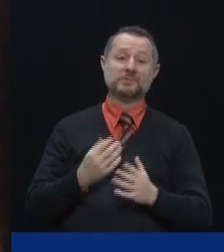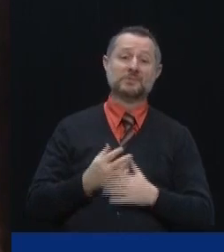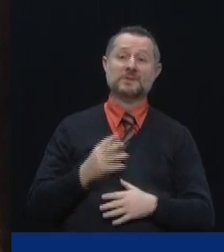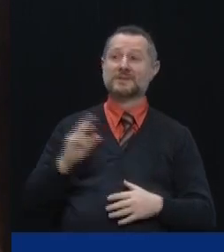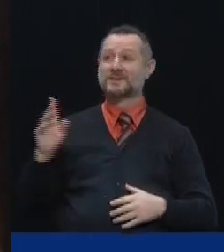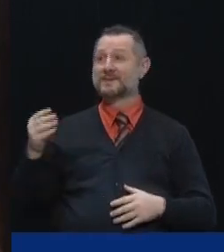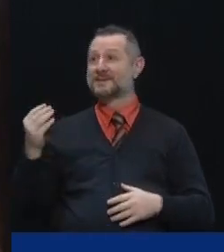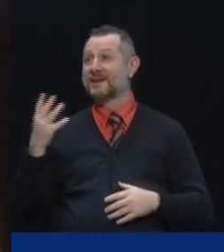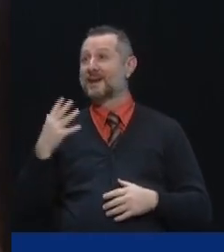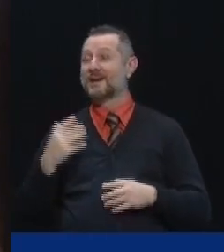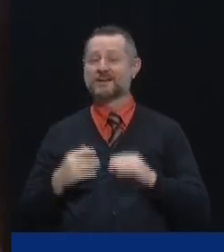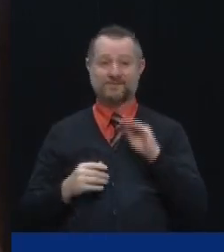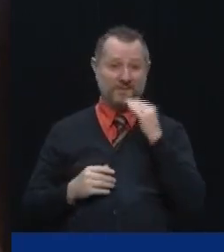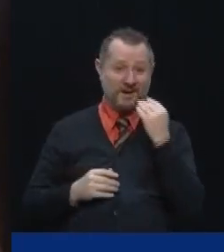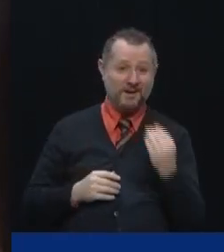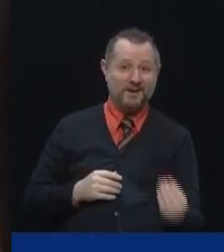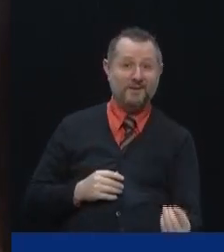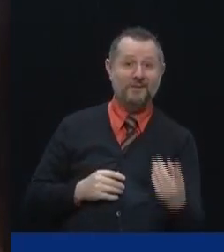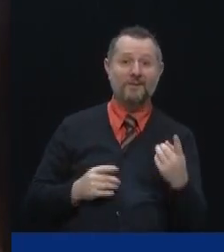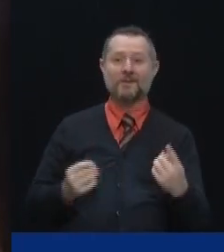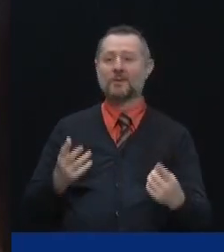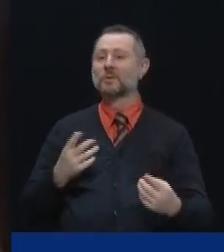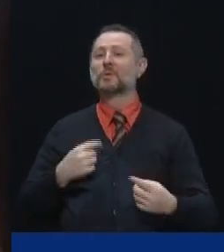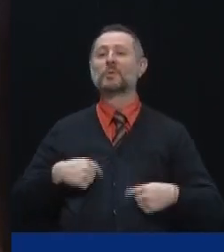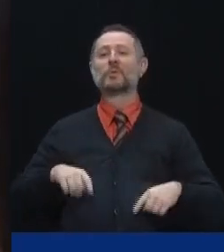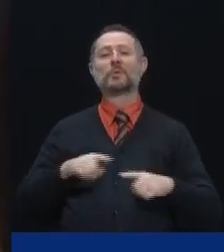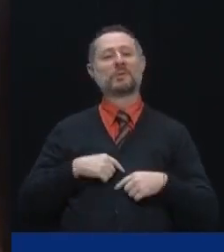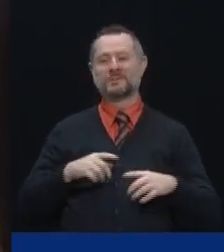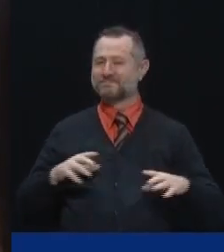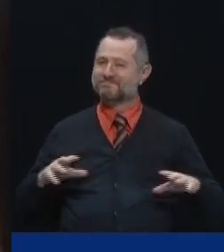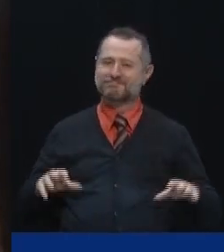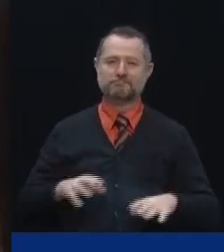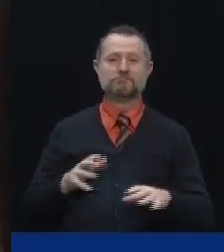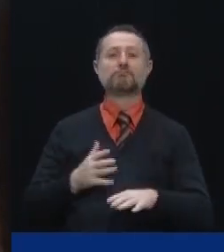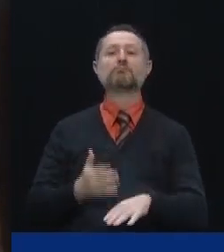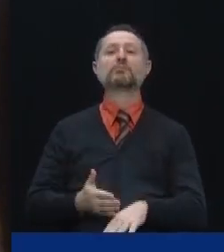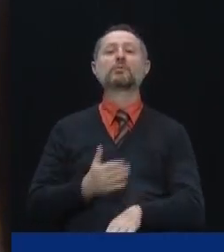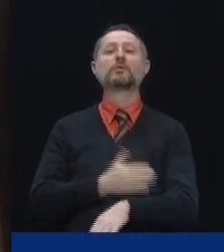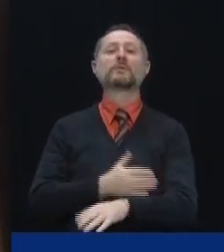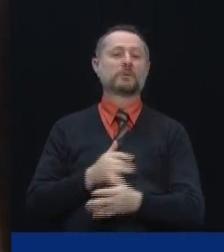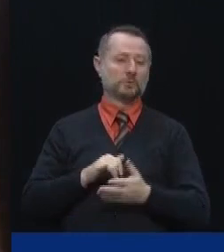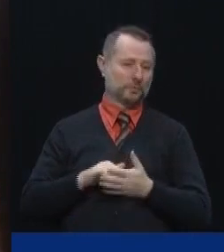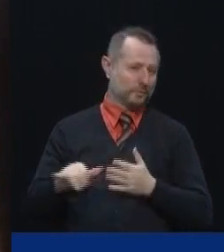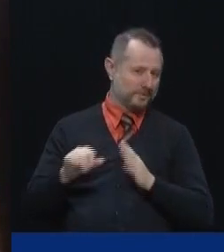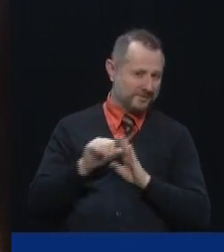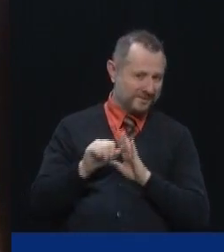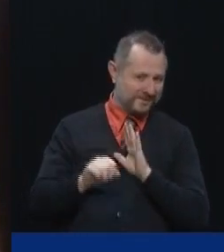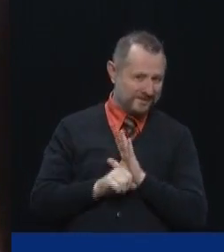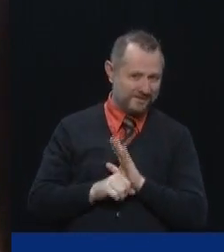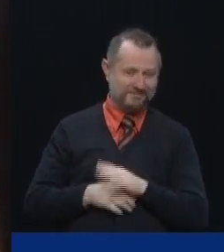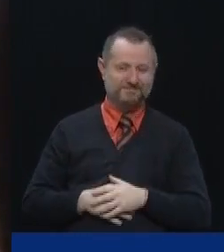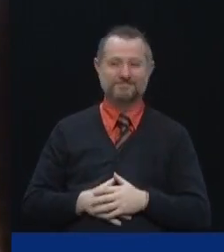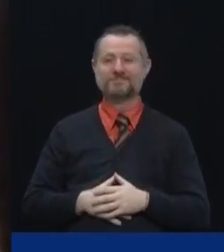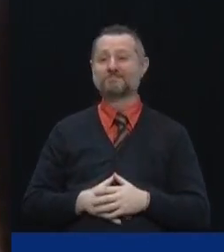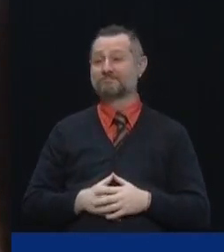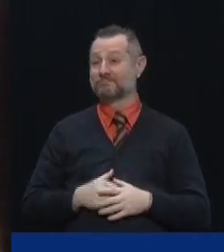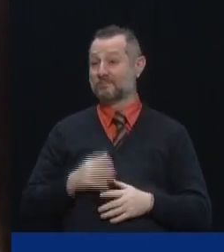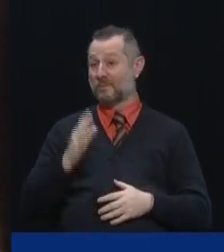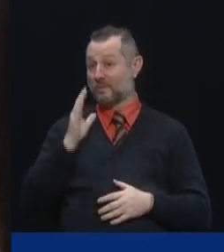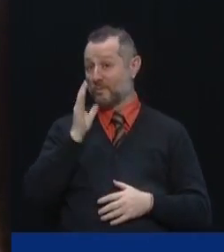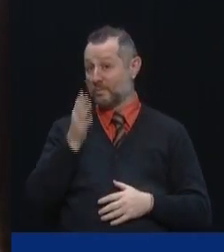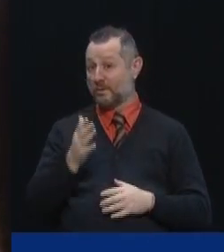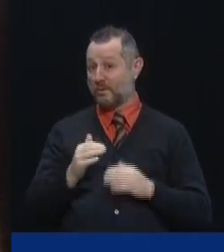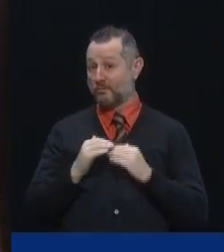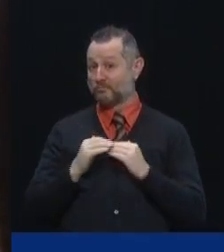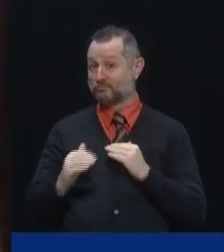flower coming out, we're going to rebuild this state. We're going to rebuild this state, and not just rebuild it.